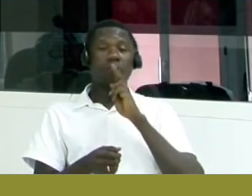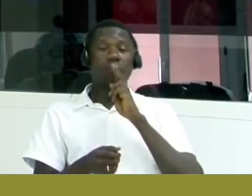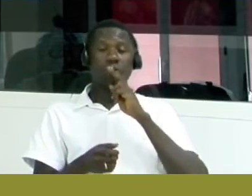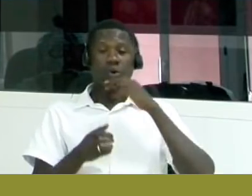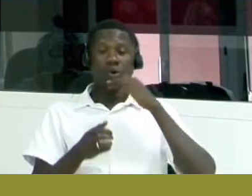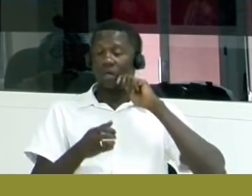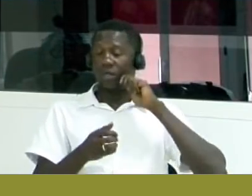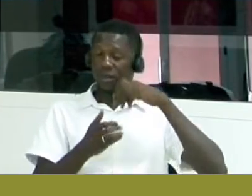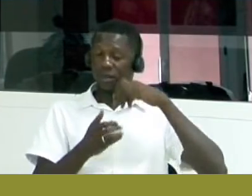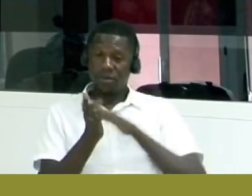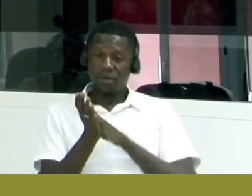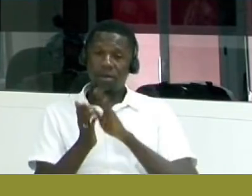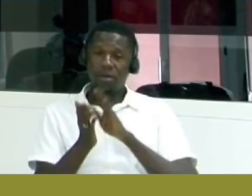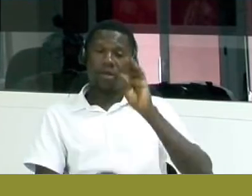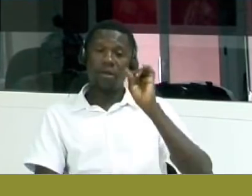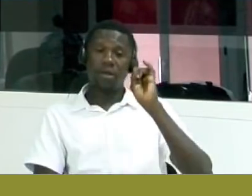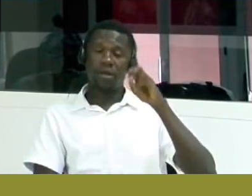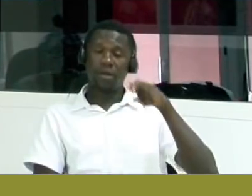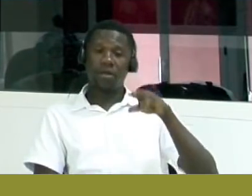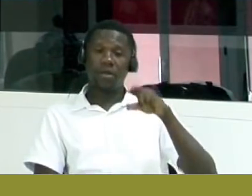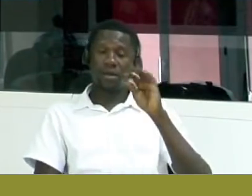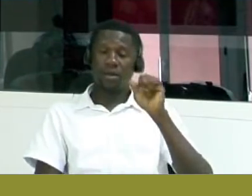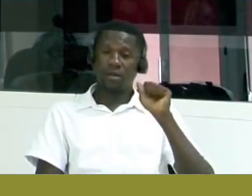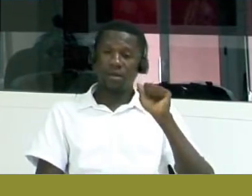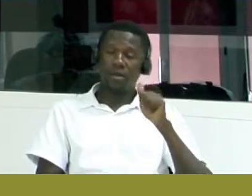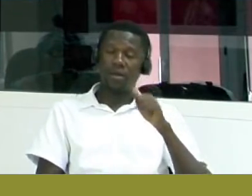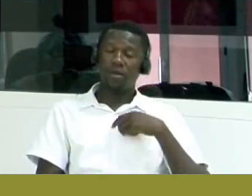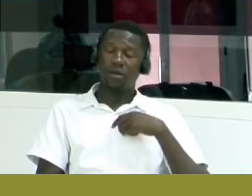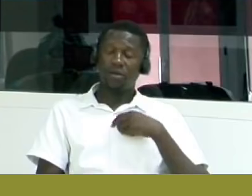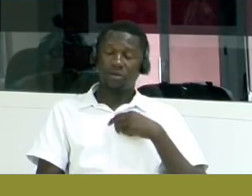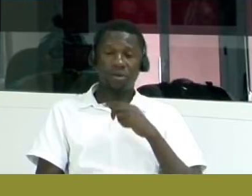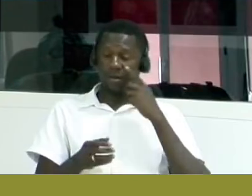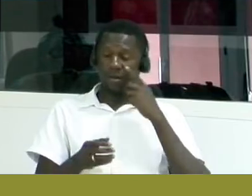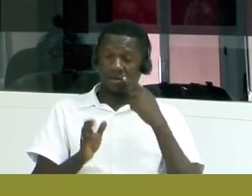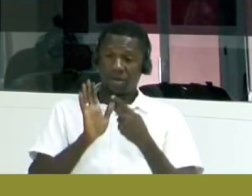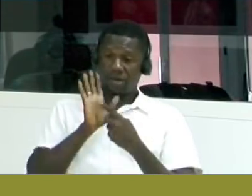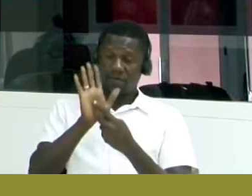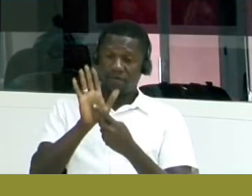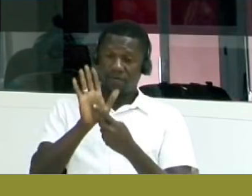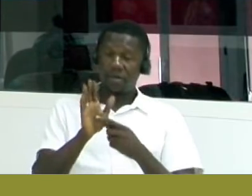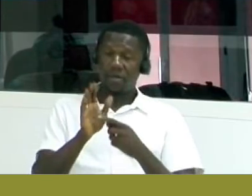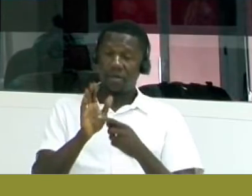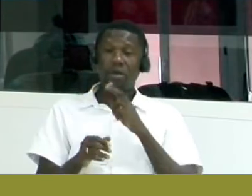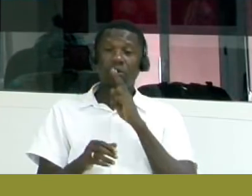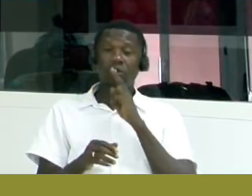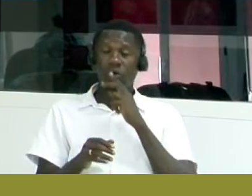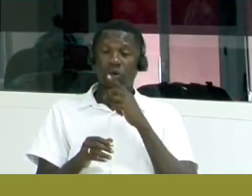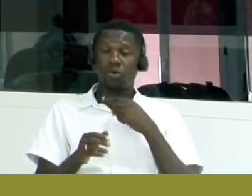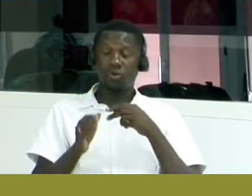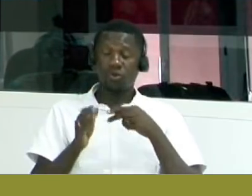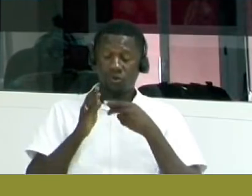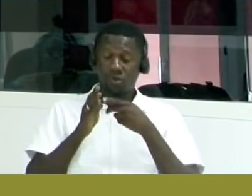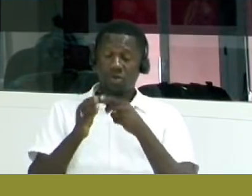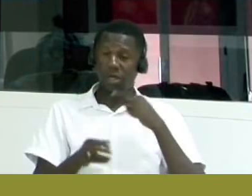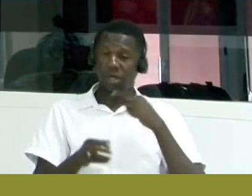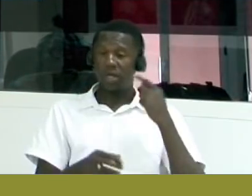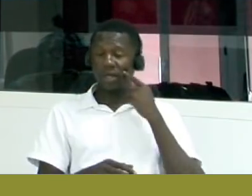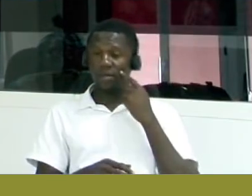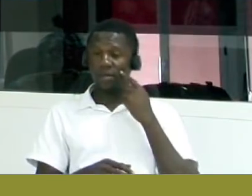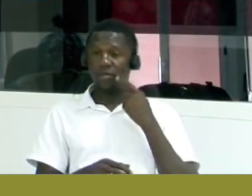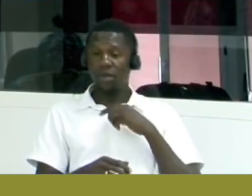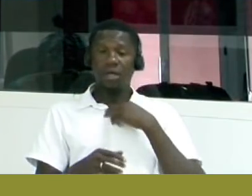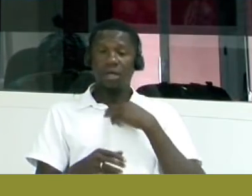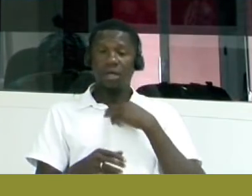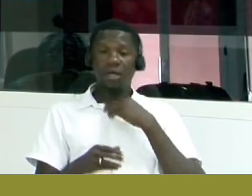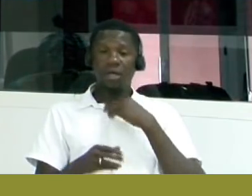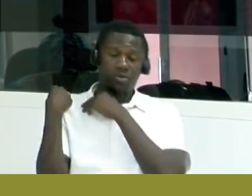the officer in charge of the PIU on duty at that post on that day be held responsible. Did